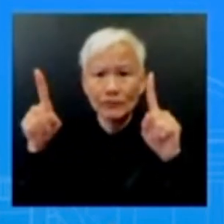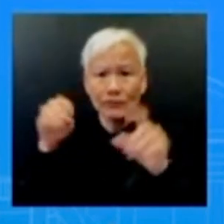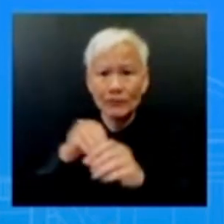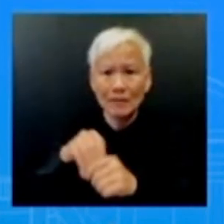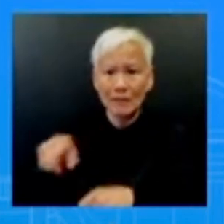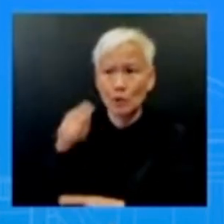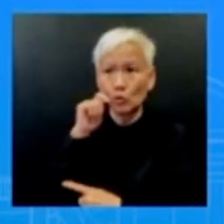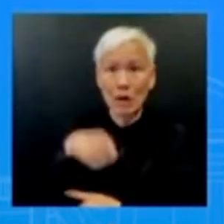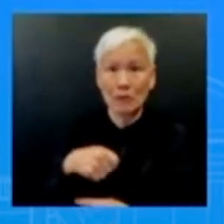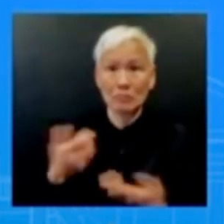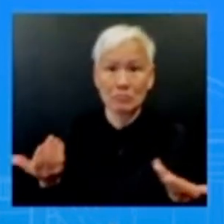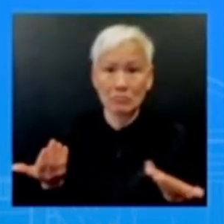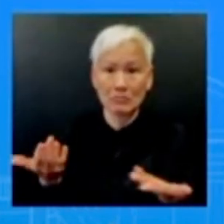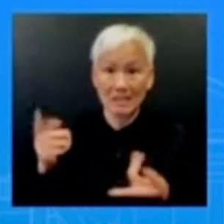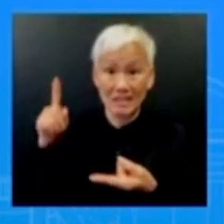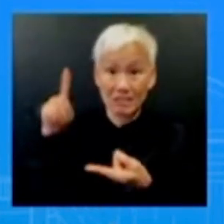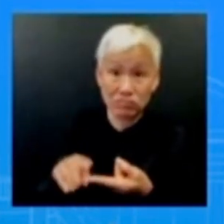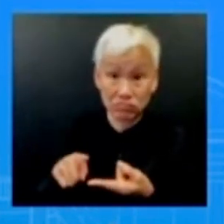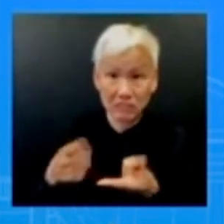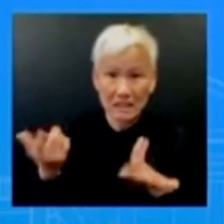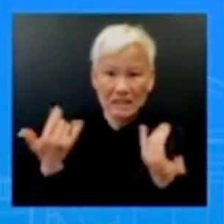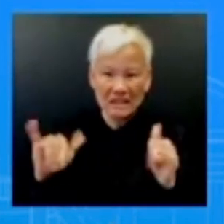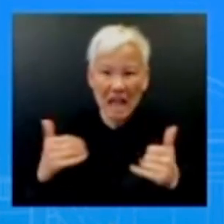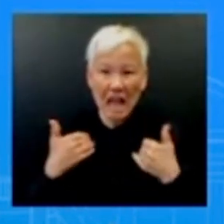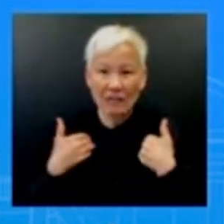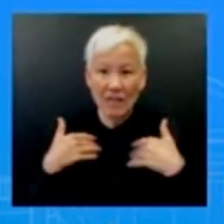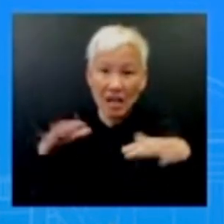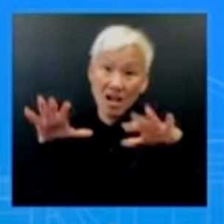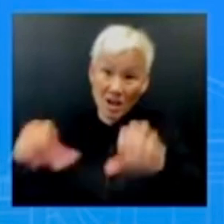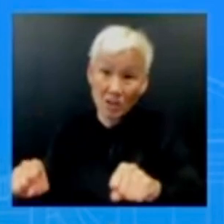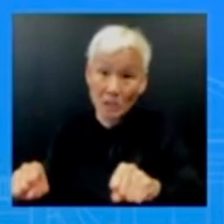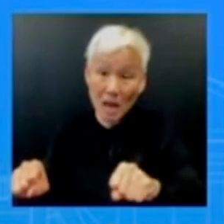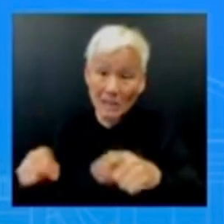occupied territory in Ukraine, and that's just unacceptable.